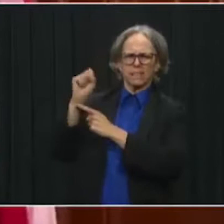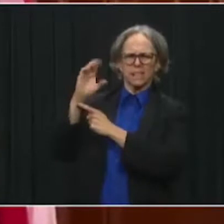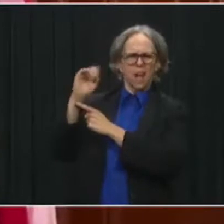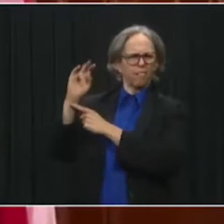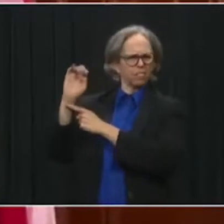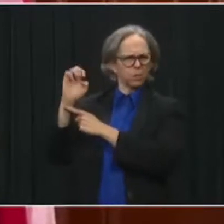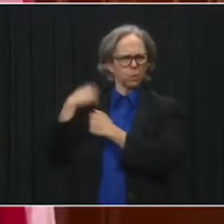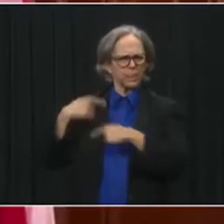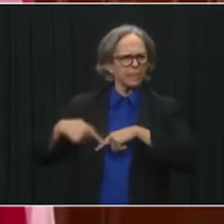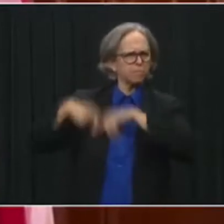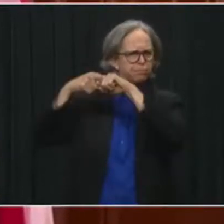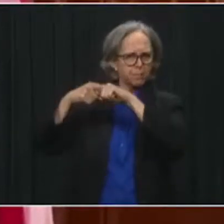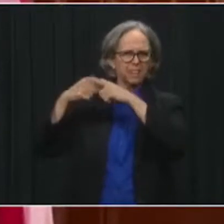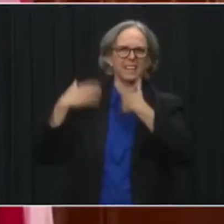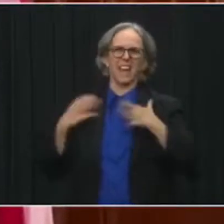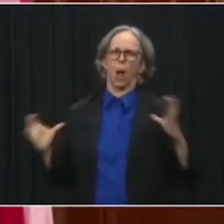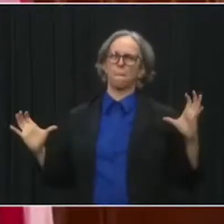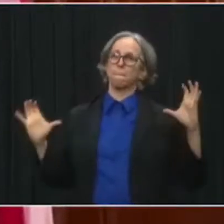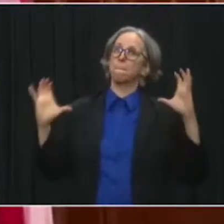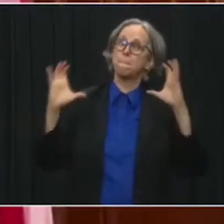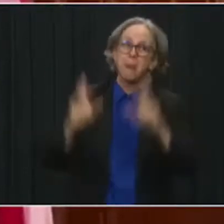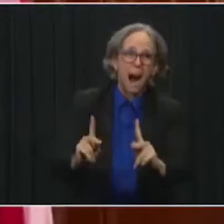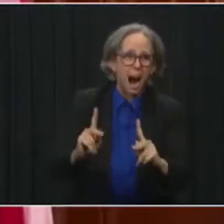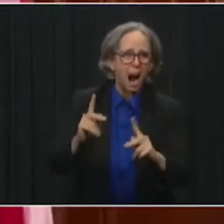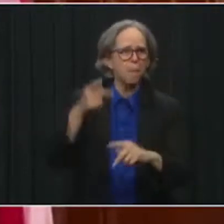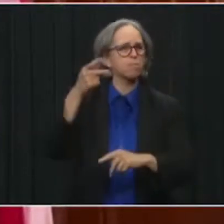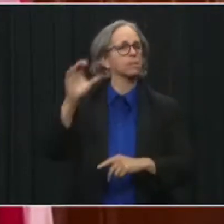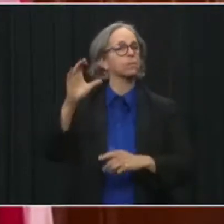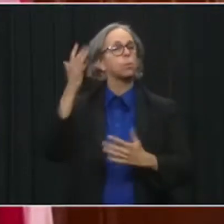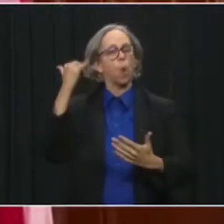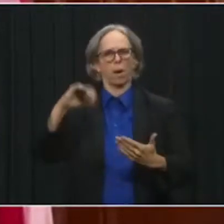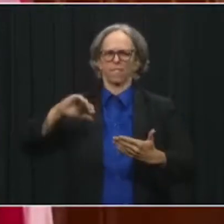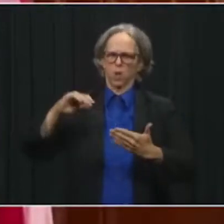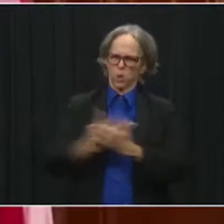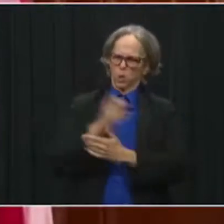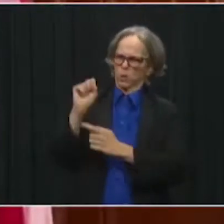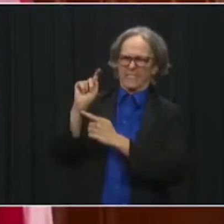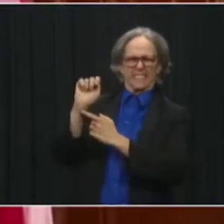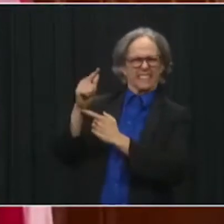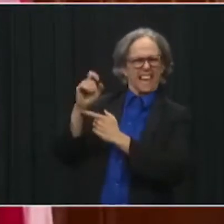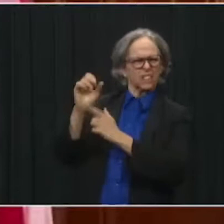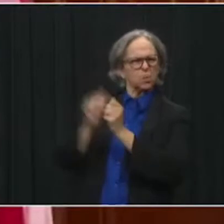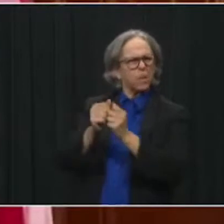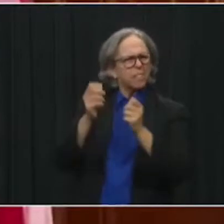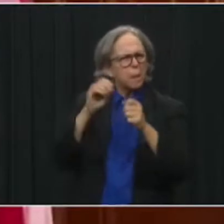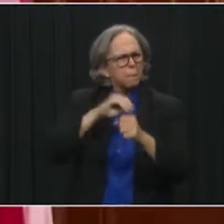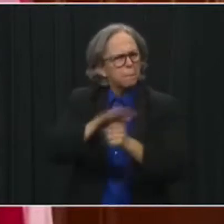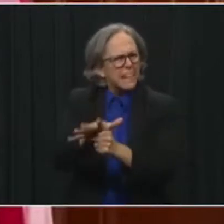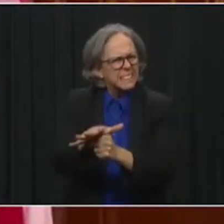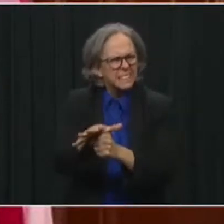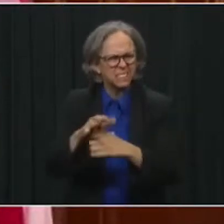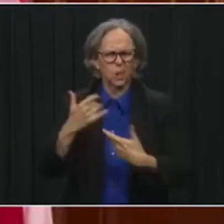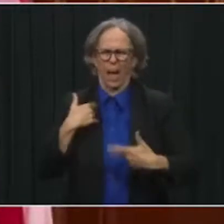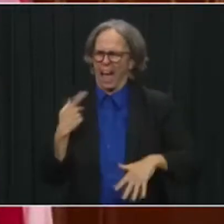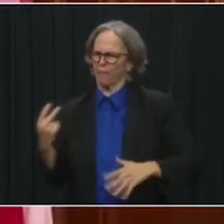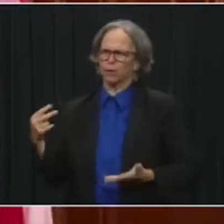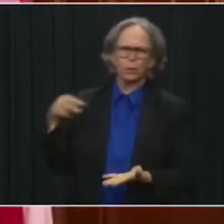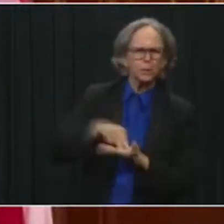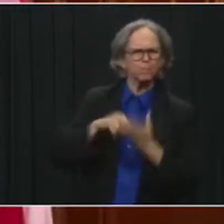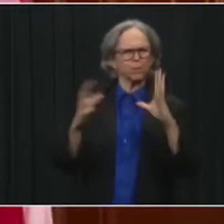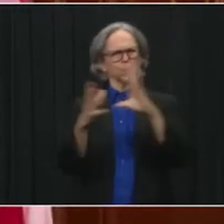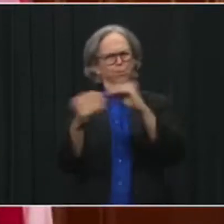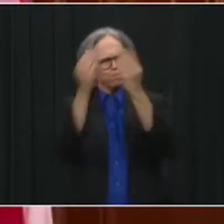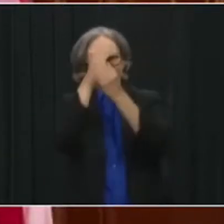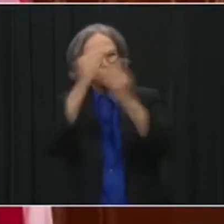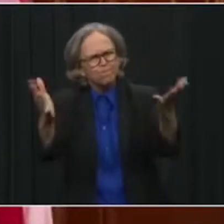stage of the pandemic, and I thought it would be important to hold this press briefing this